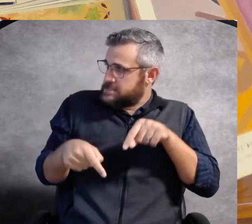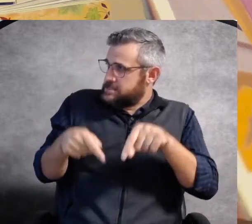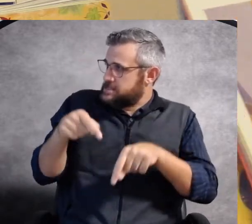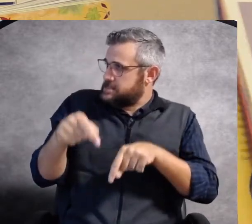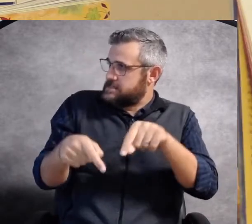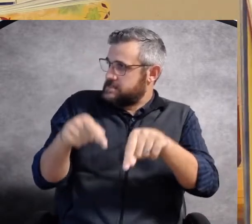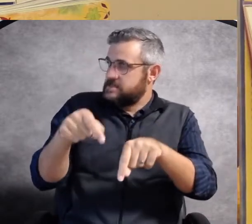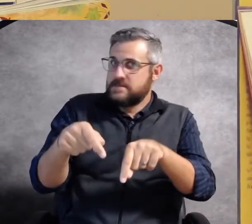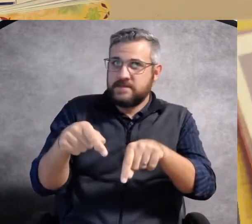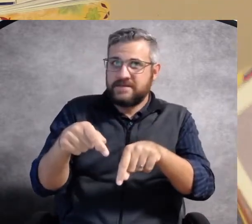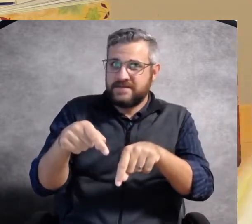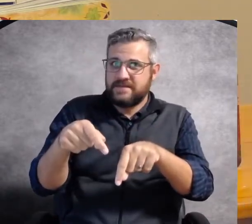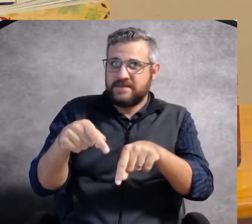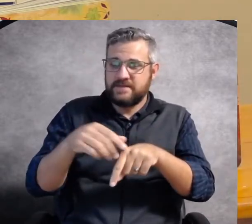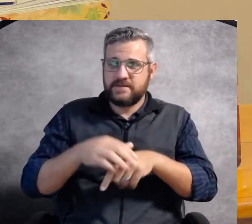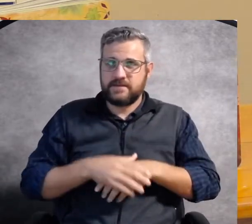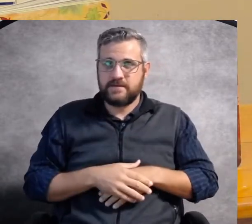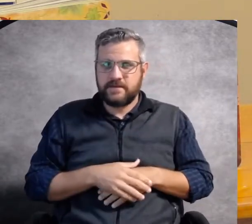whispered Mama.